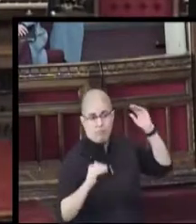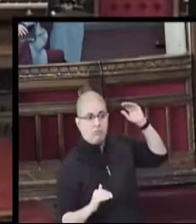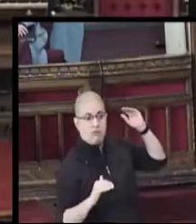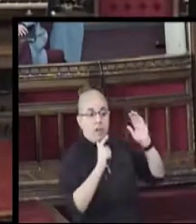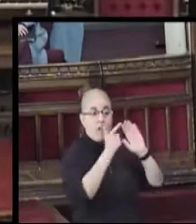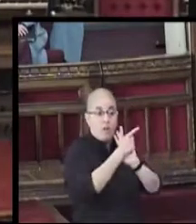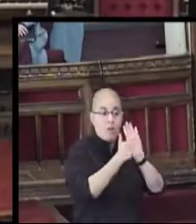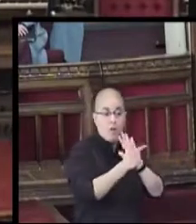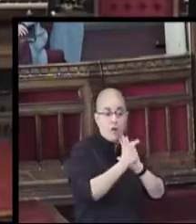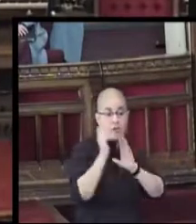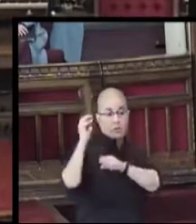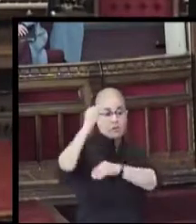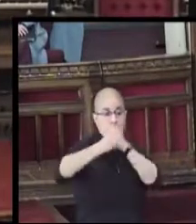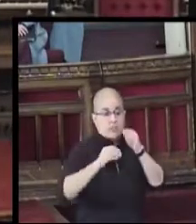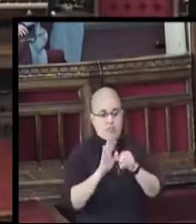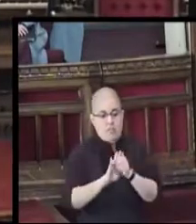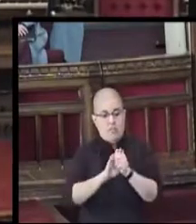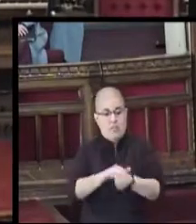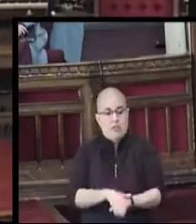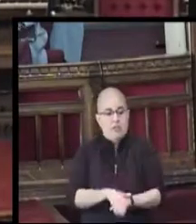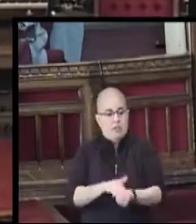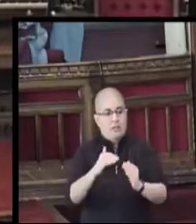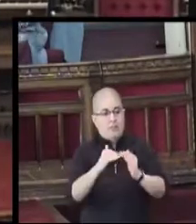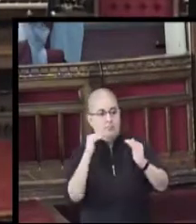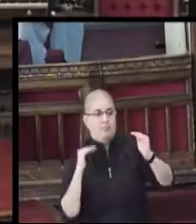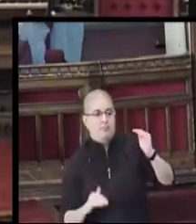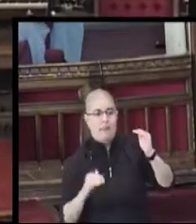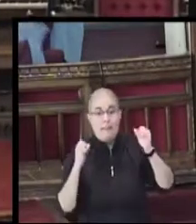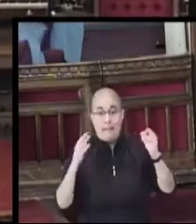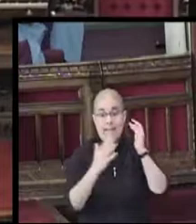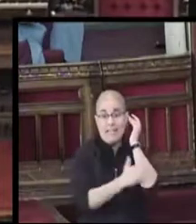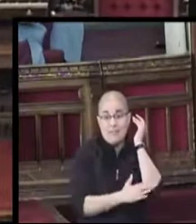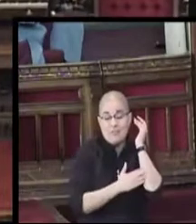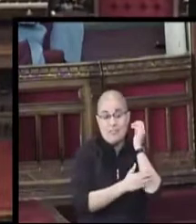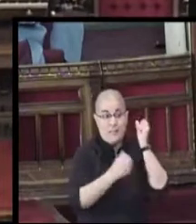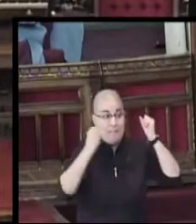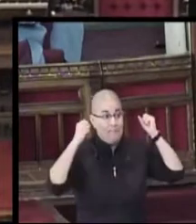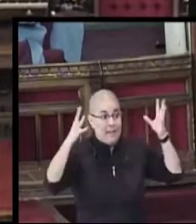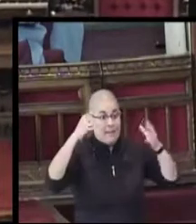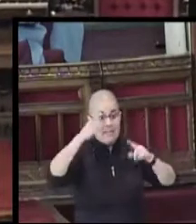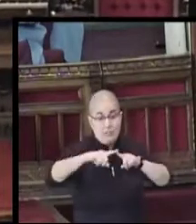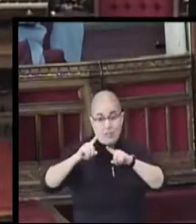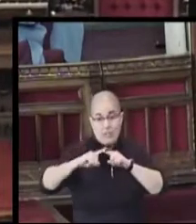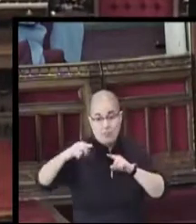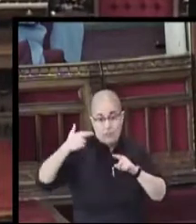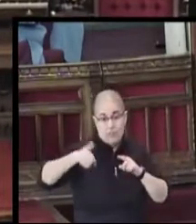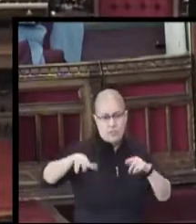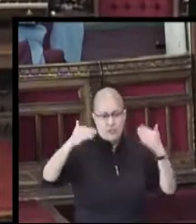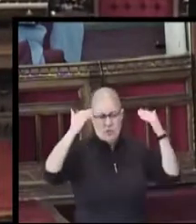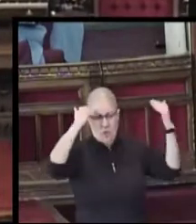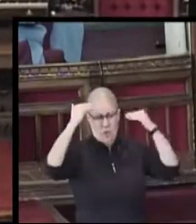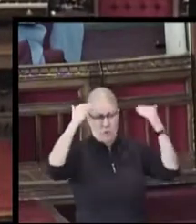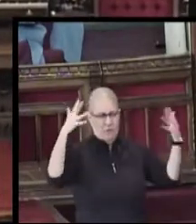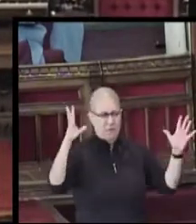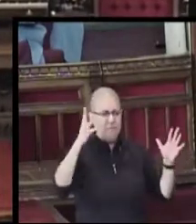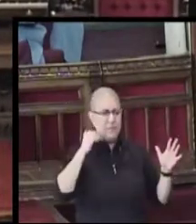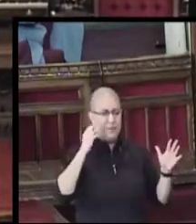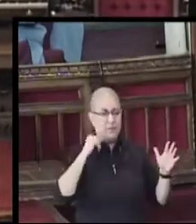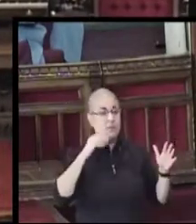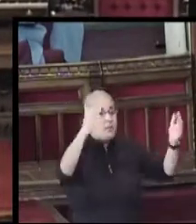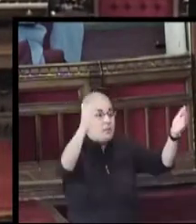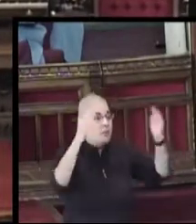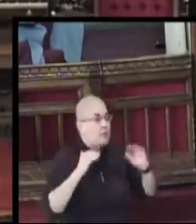and traditions have relegated them to second-class status in many countries and in many faith traditions. And in terms of racial